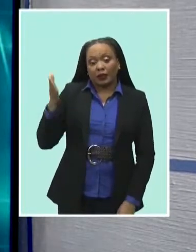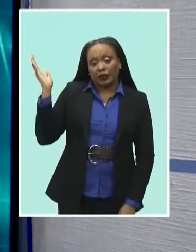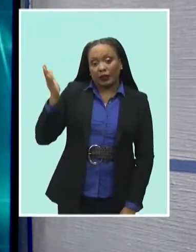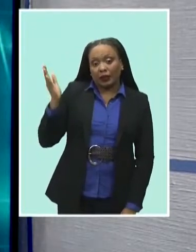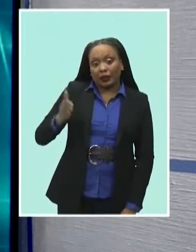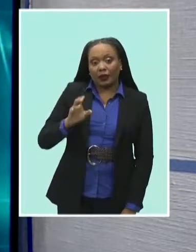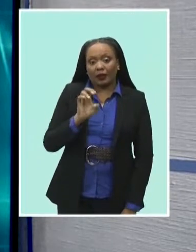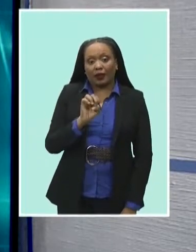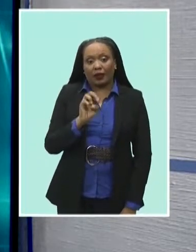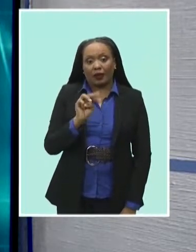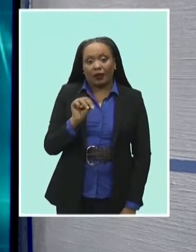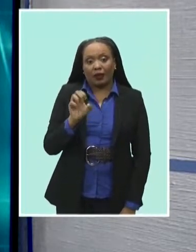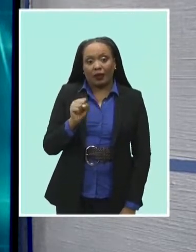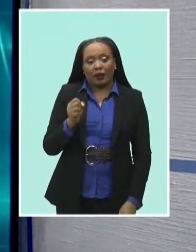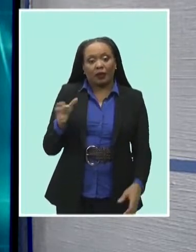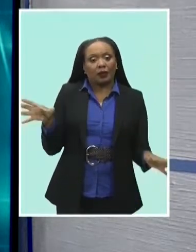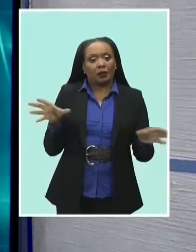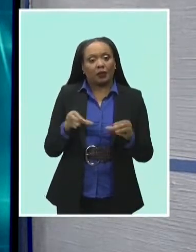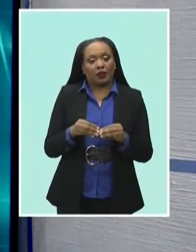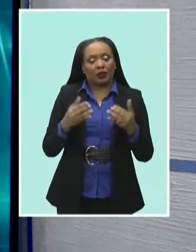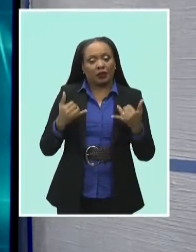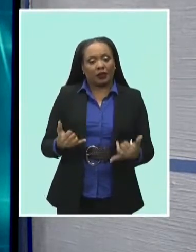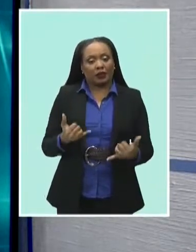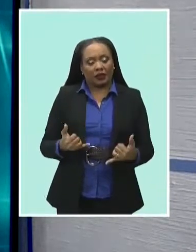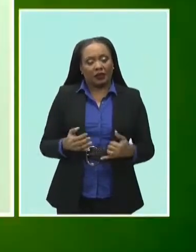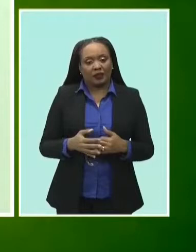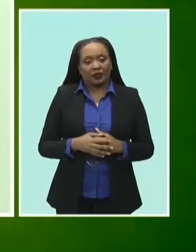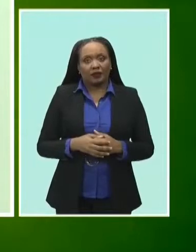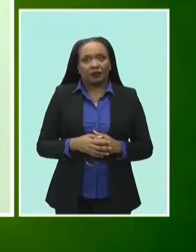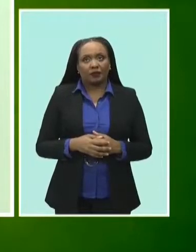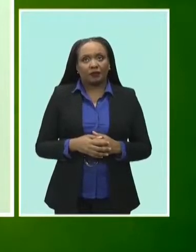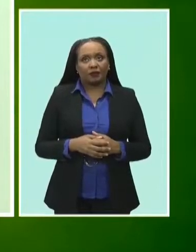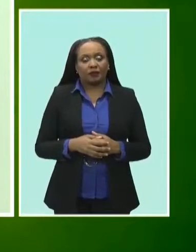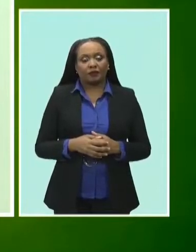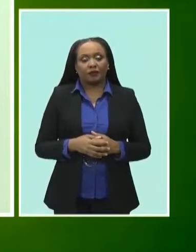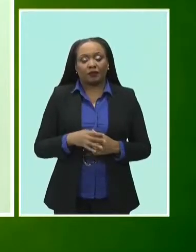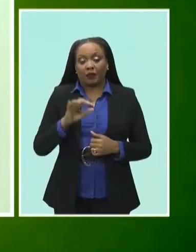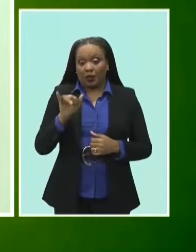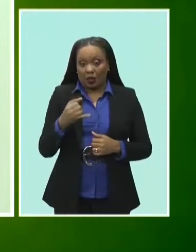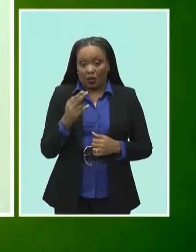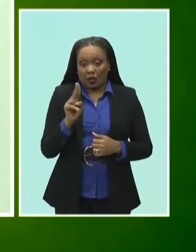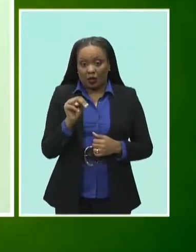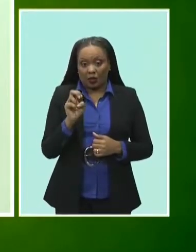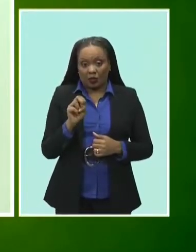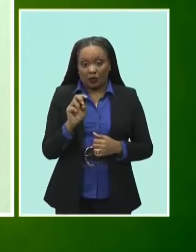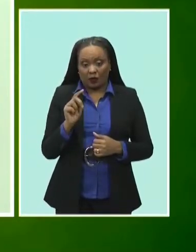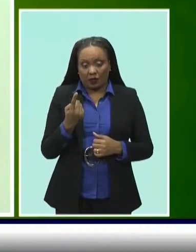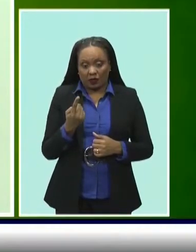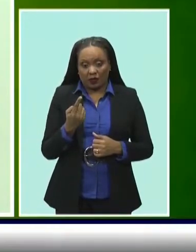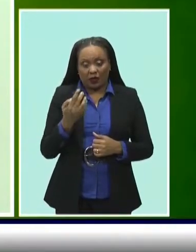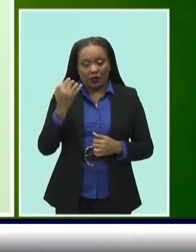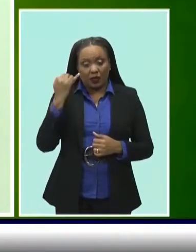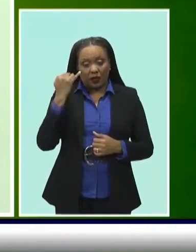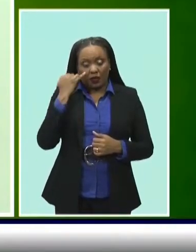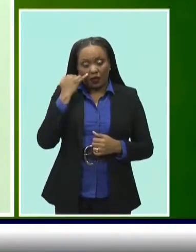General Post Office earlier today. So 1st of June, if you are not providing EMS